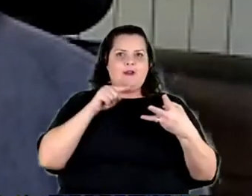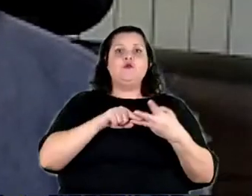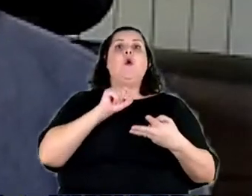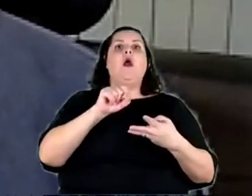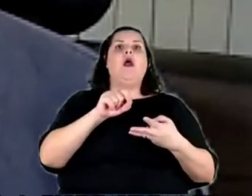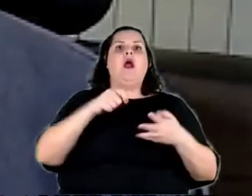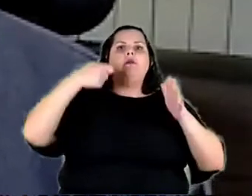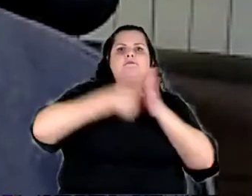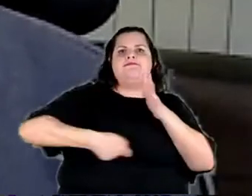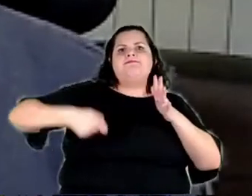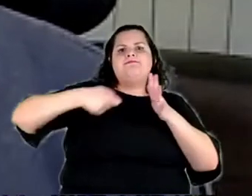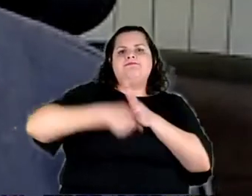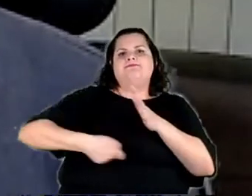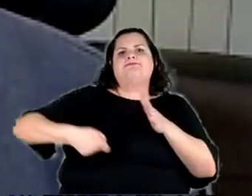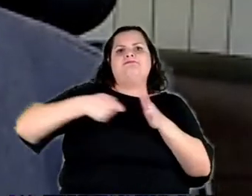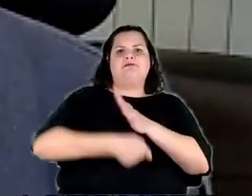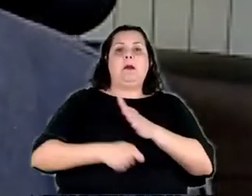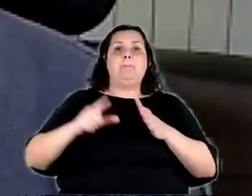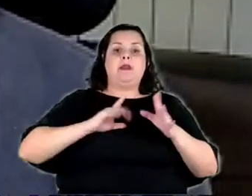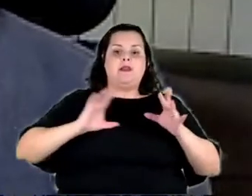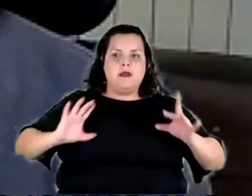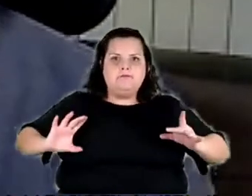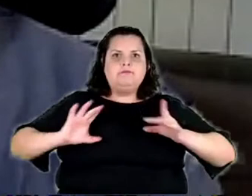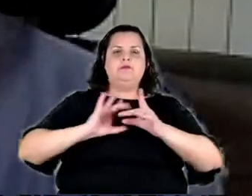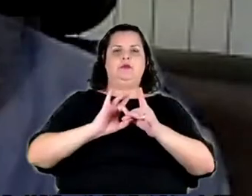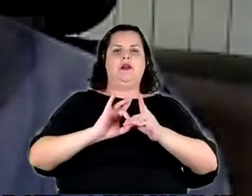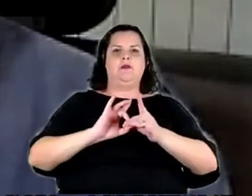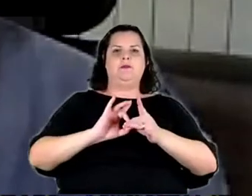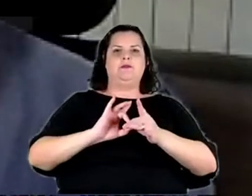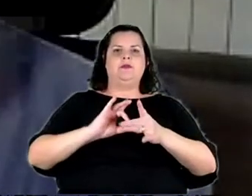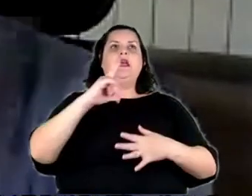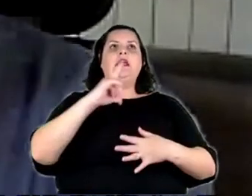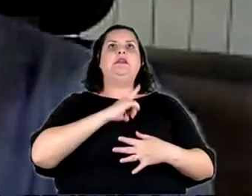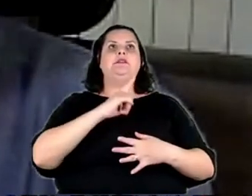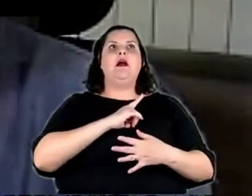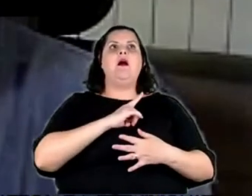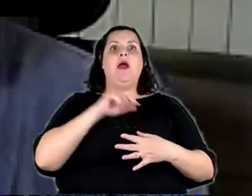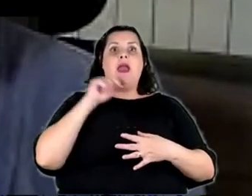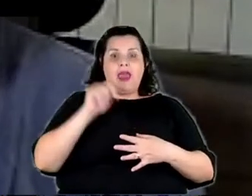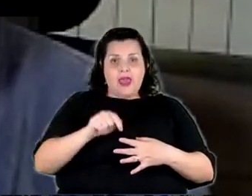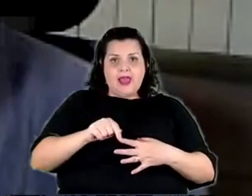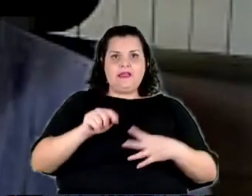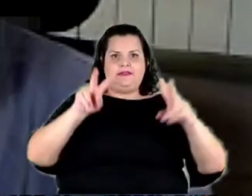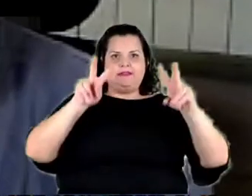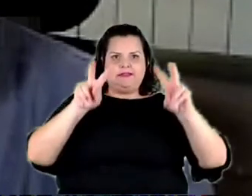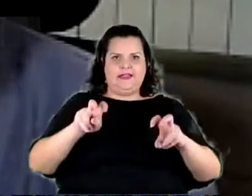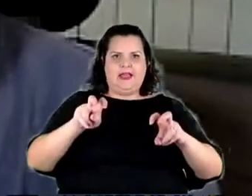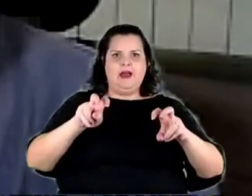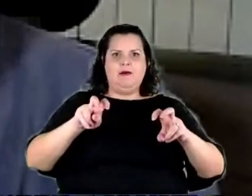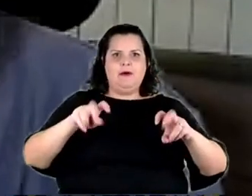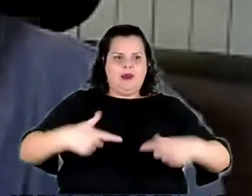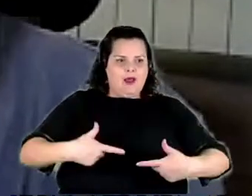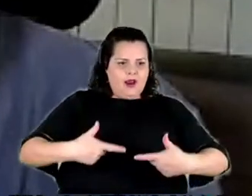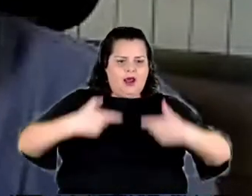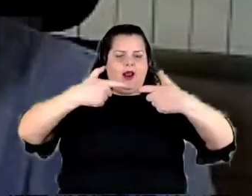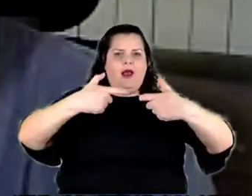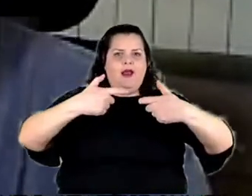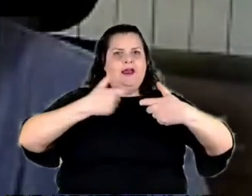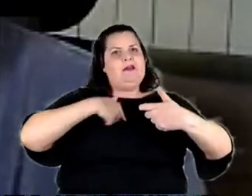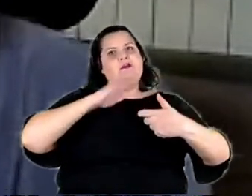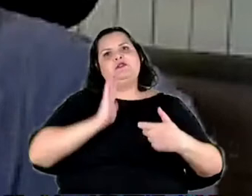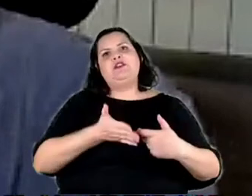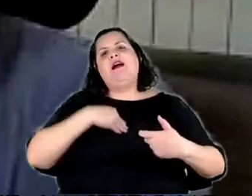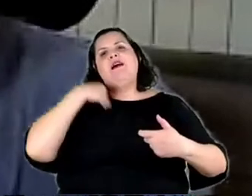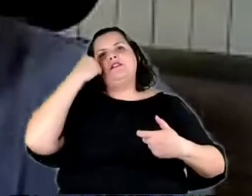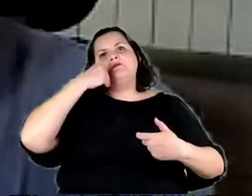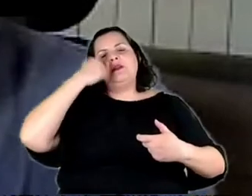conflict, which means that you pretty much have heard it all. You know, there aren't really new arguments